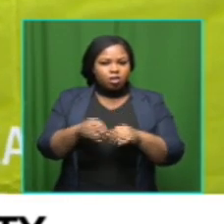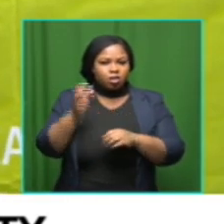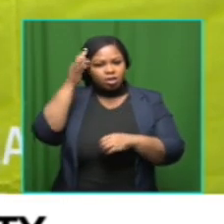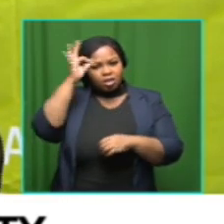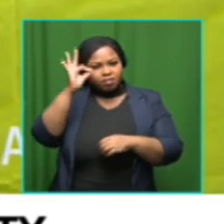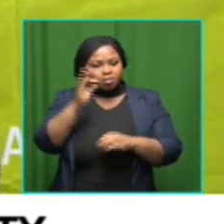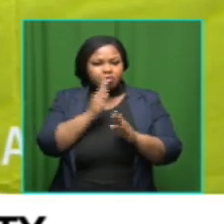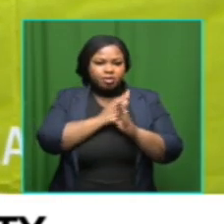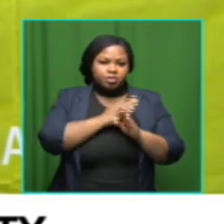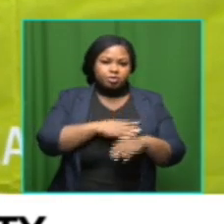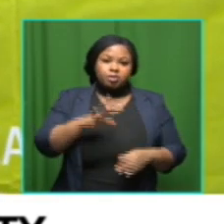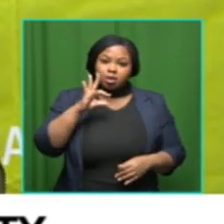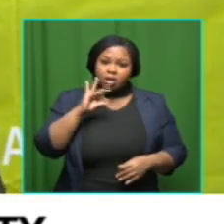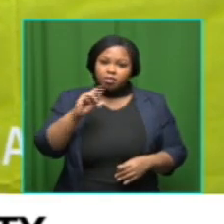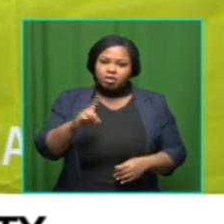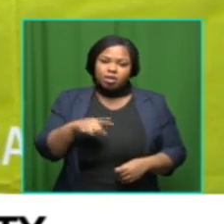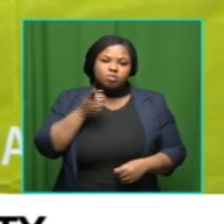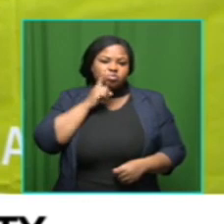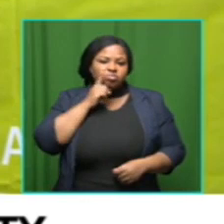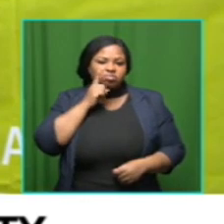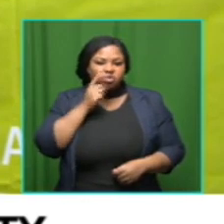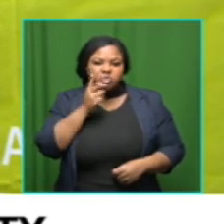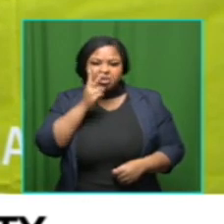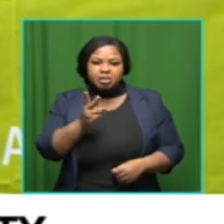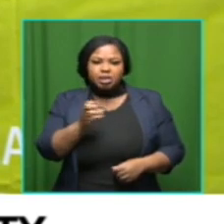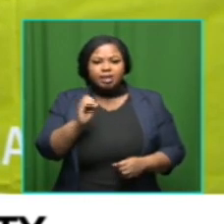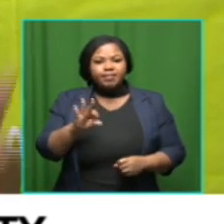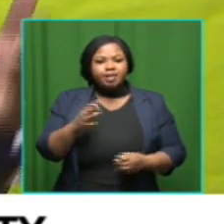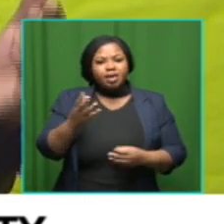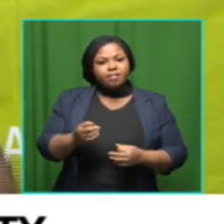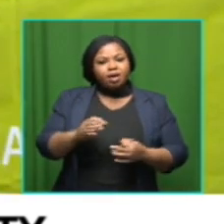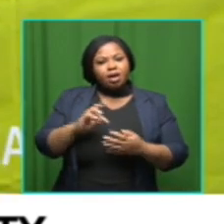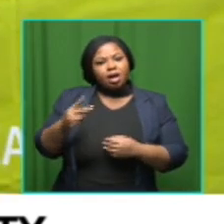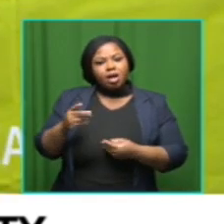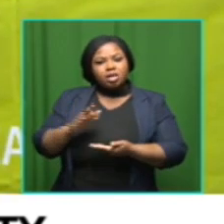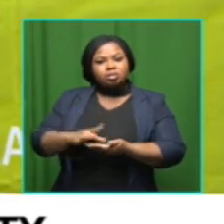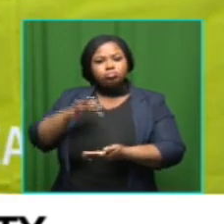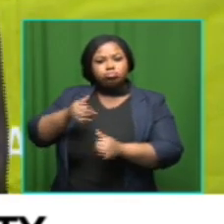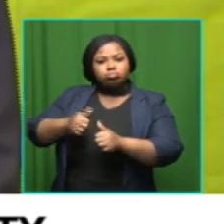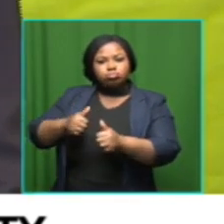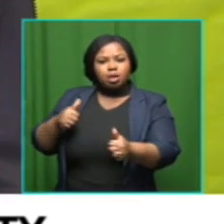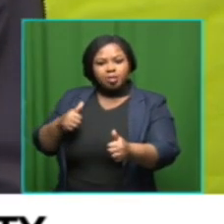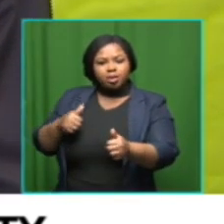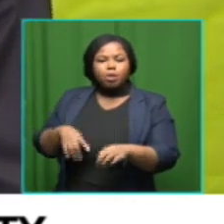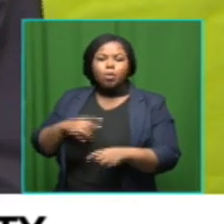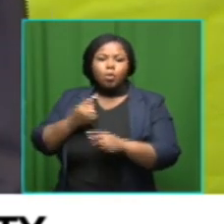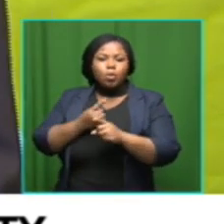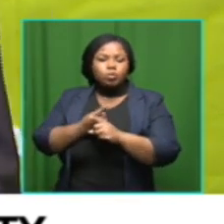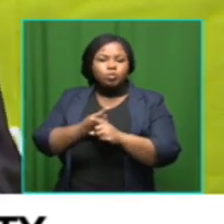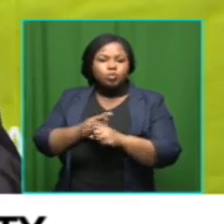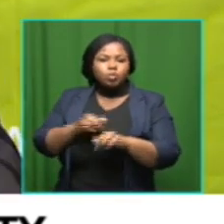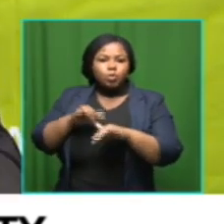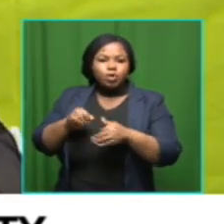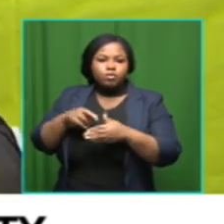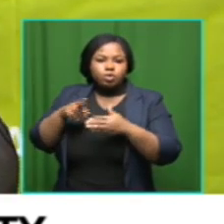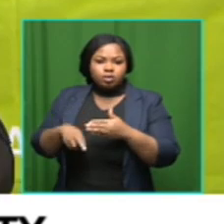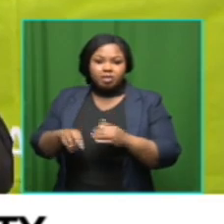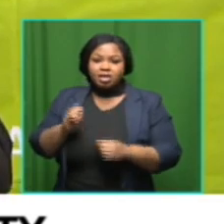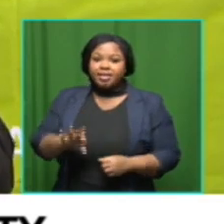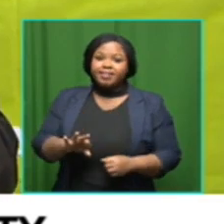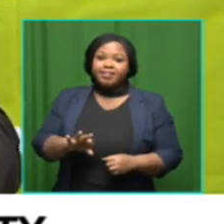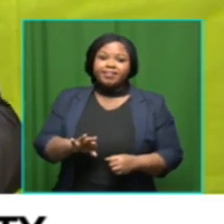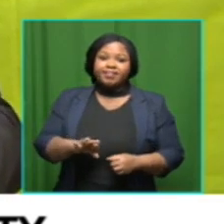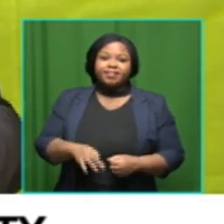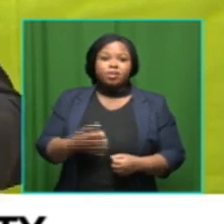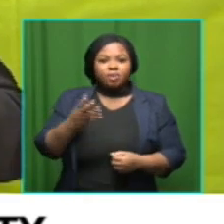day now we watch the space to see if there's any backlog. As Dr. Kemi Chetty has indicated, if there's any backlog,